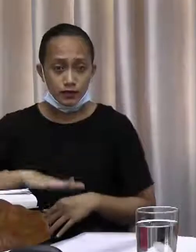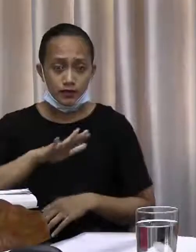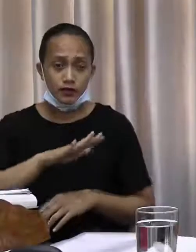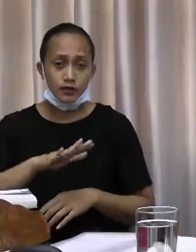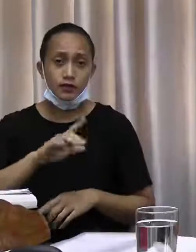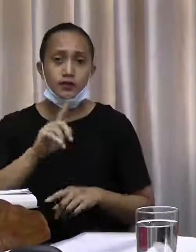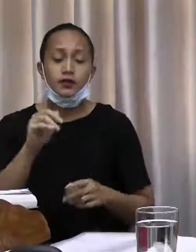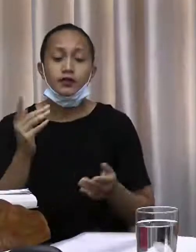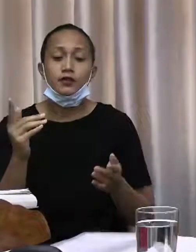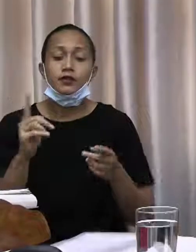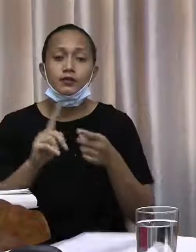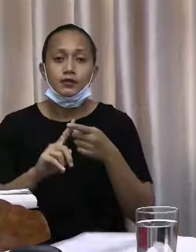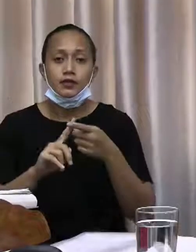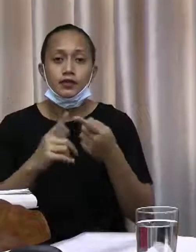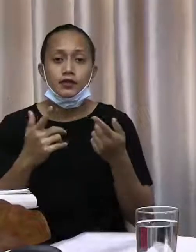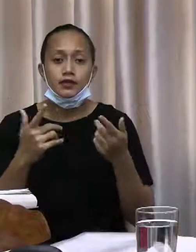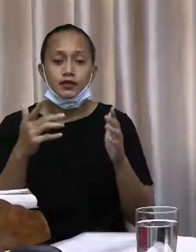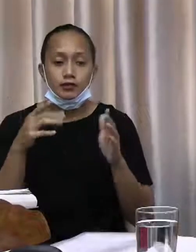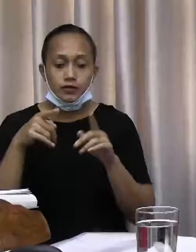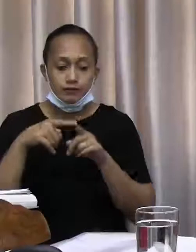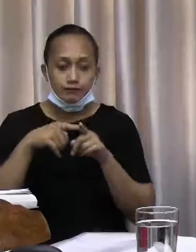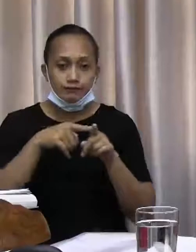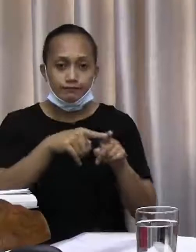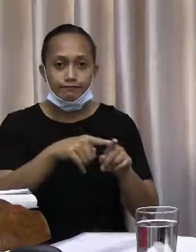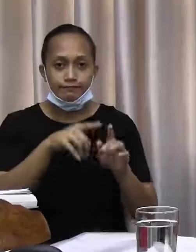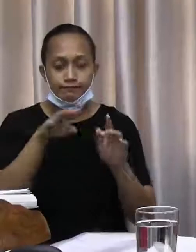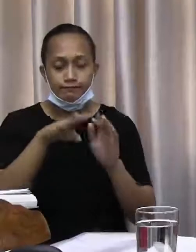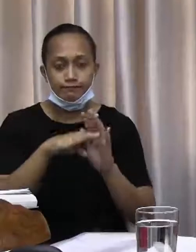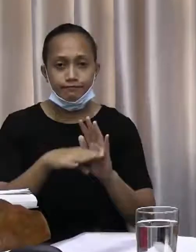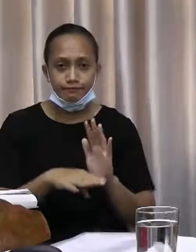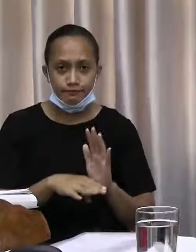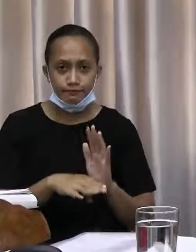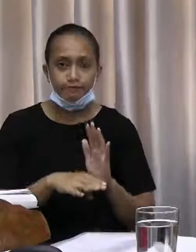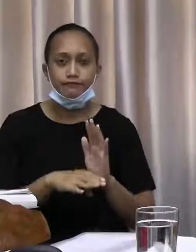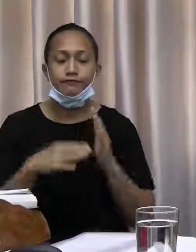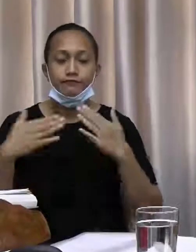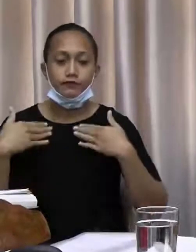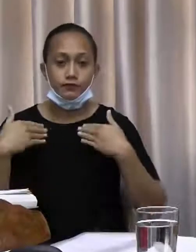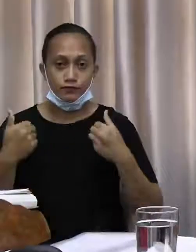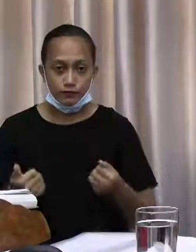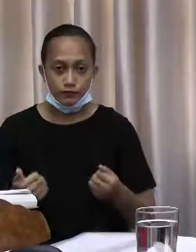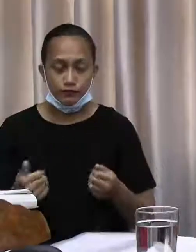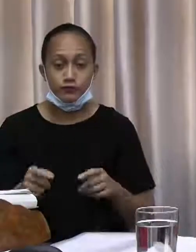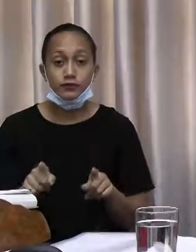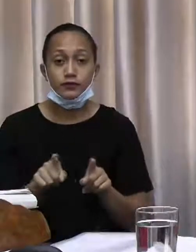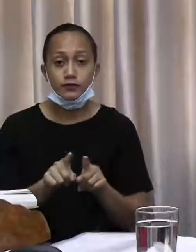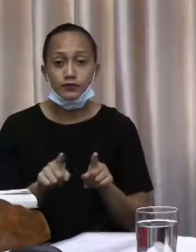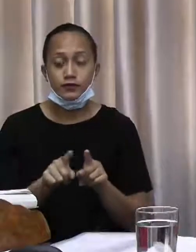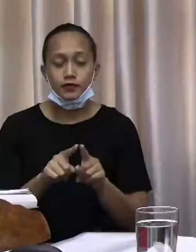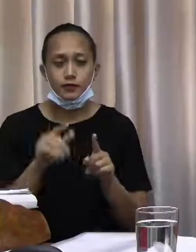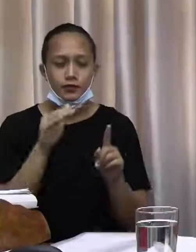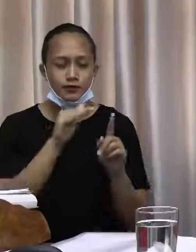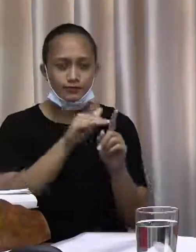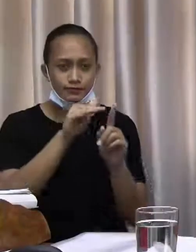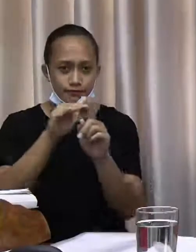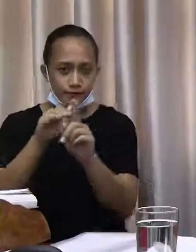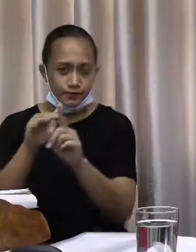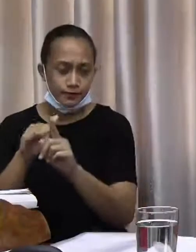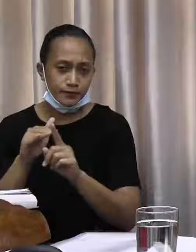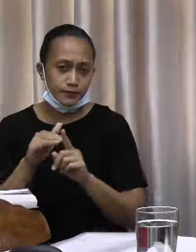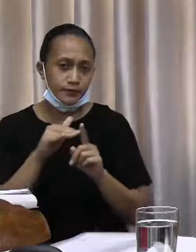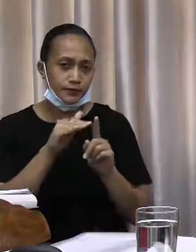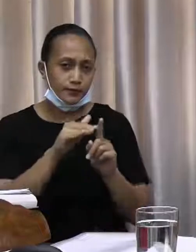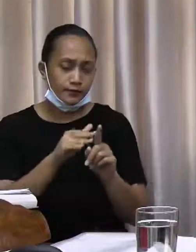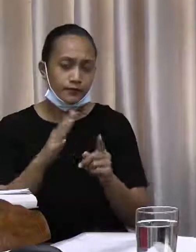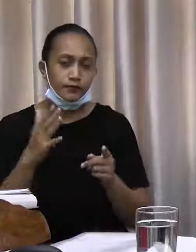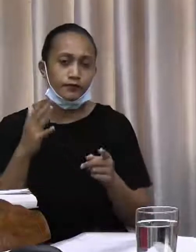ma le tausisia o aiaiga faa le soifua maaloloina e pei o na taulongolongo atu pea i ai a